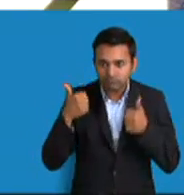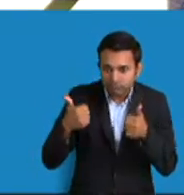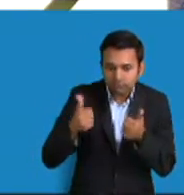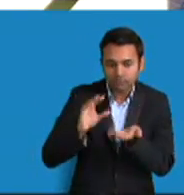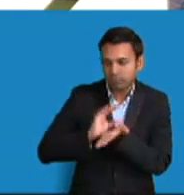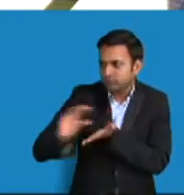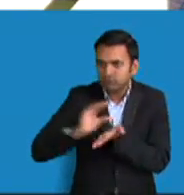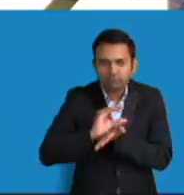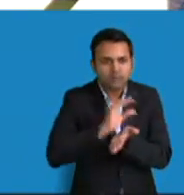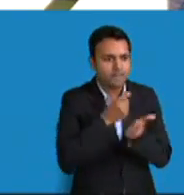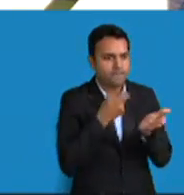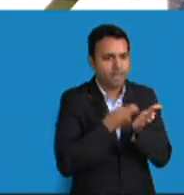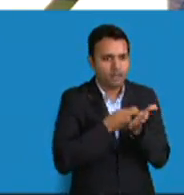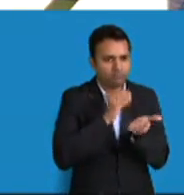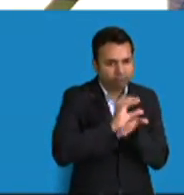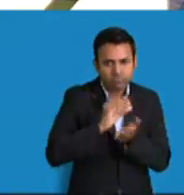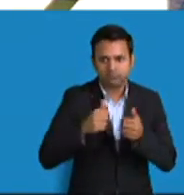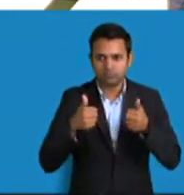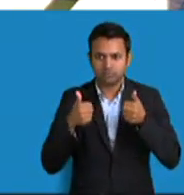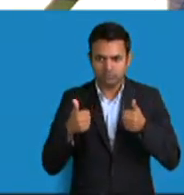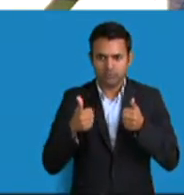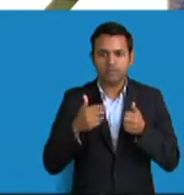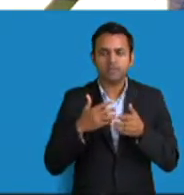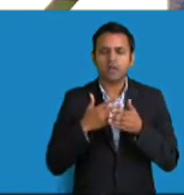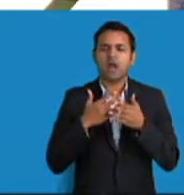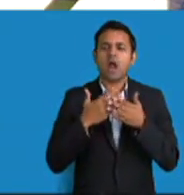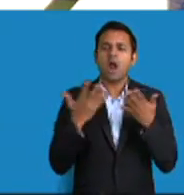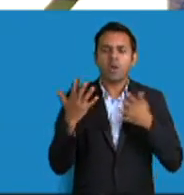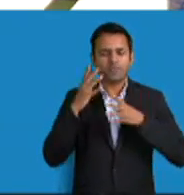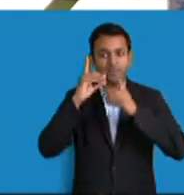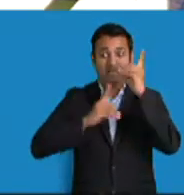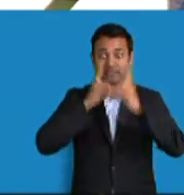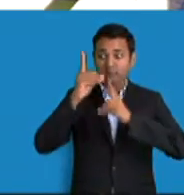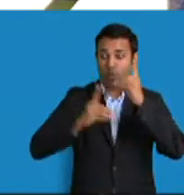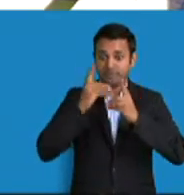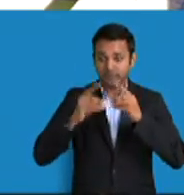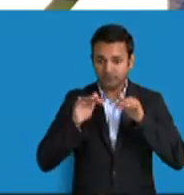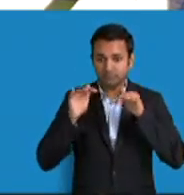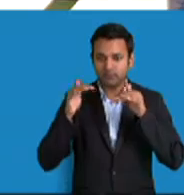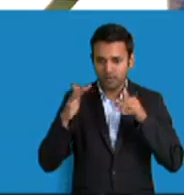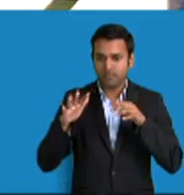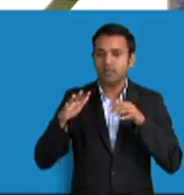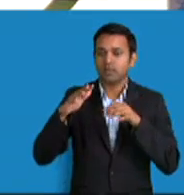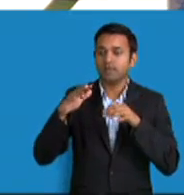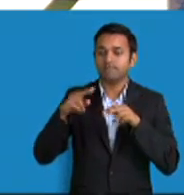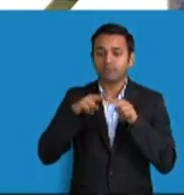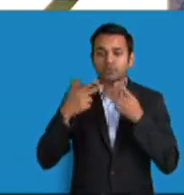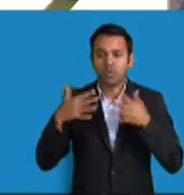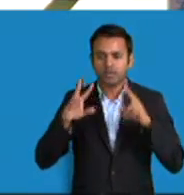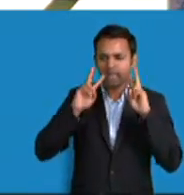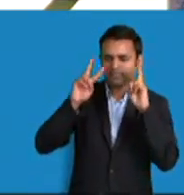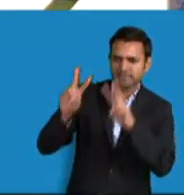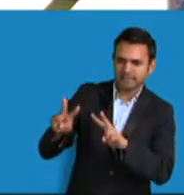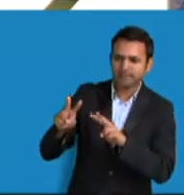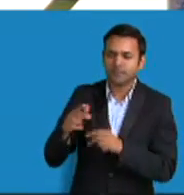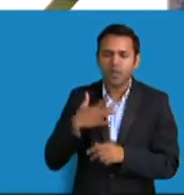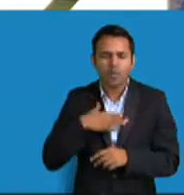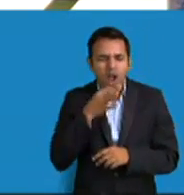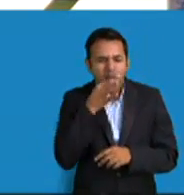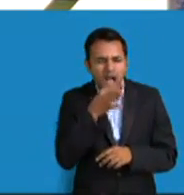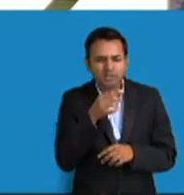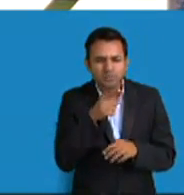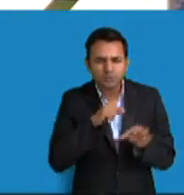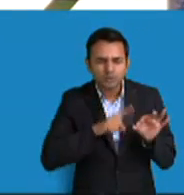in big conferences so that they can be, Fiji can see that. But what I would like to ask the Honourable Minister, Madam